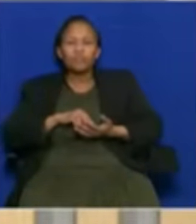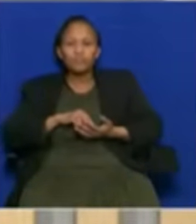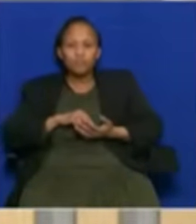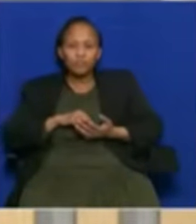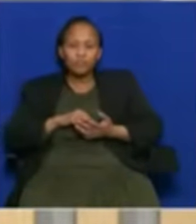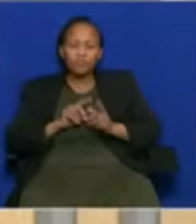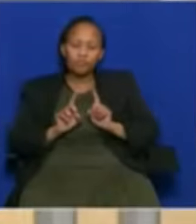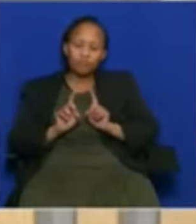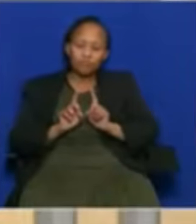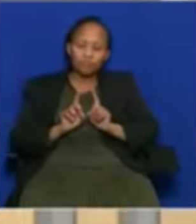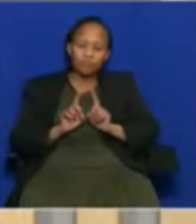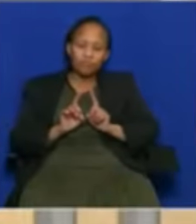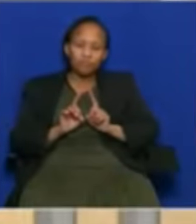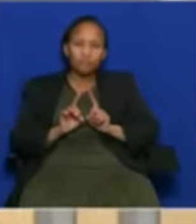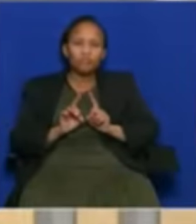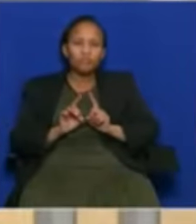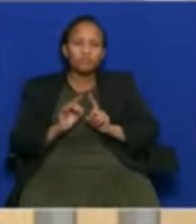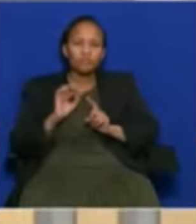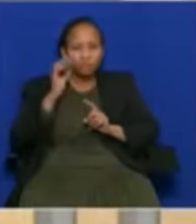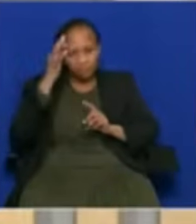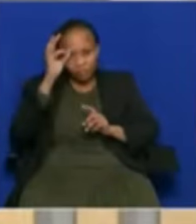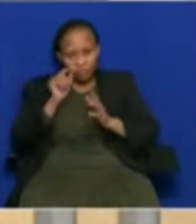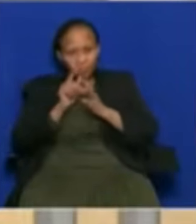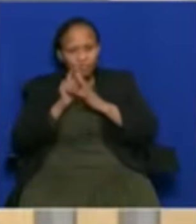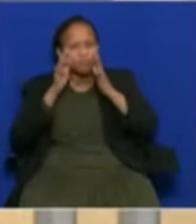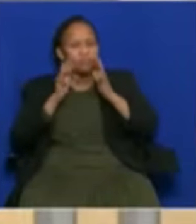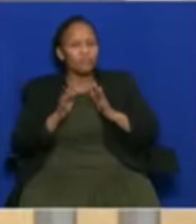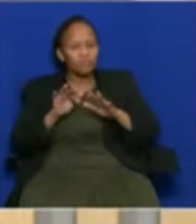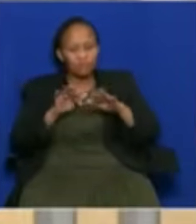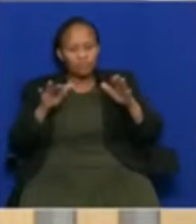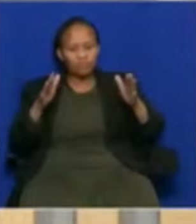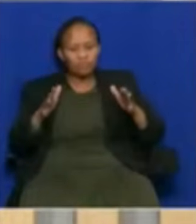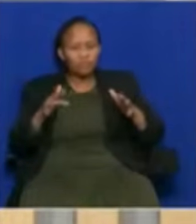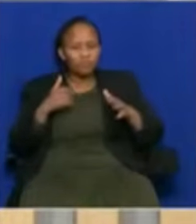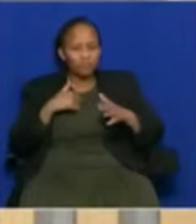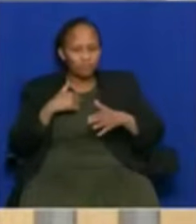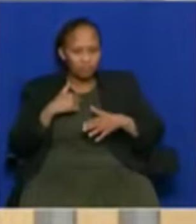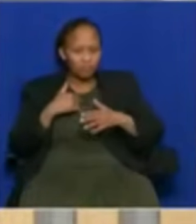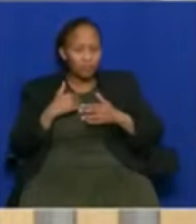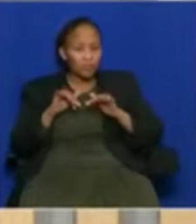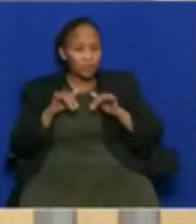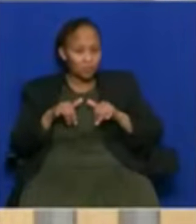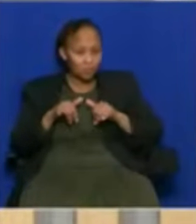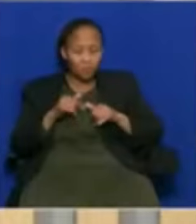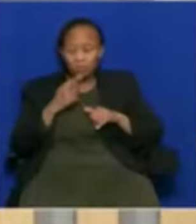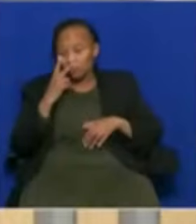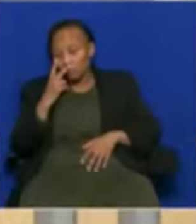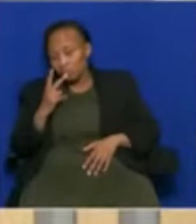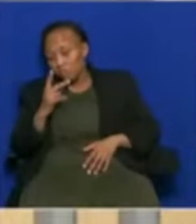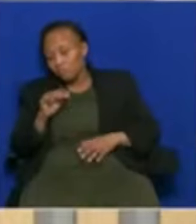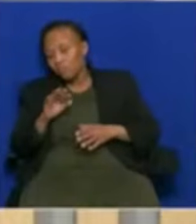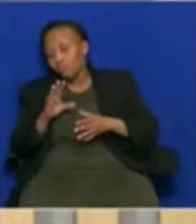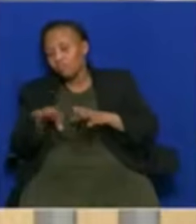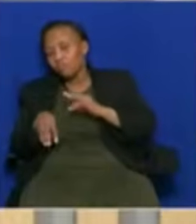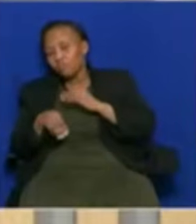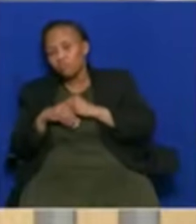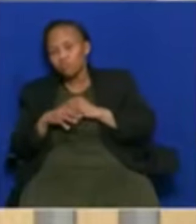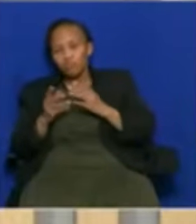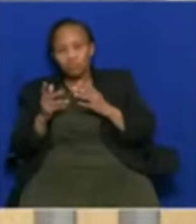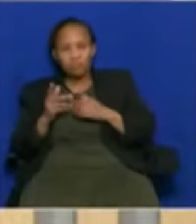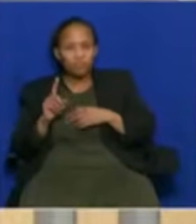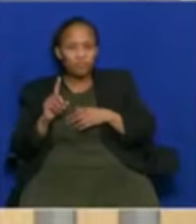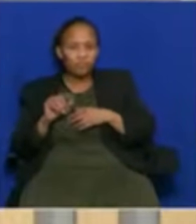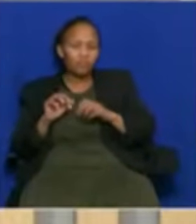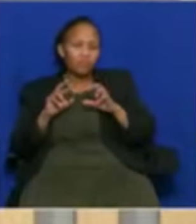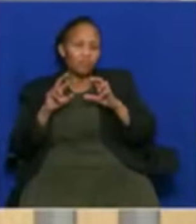bench, as the way I can see where he put it there is I, as the investigating officer, if they want to